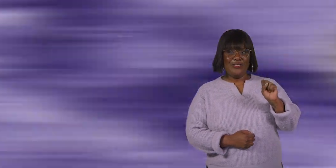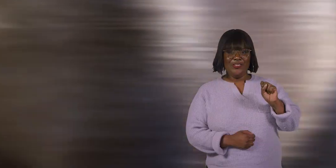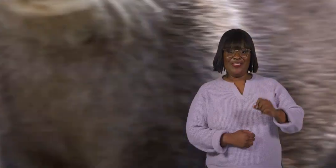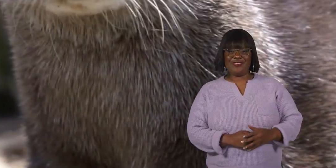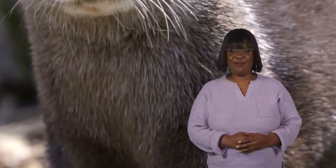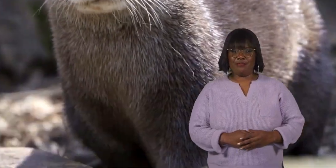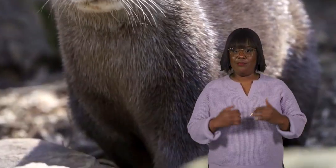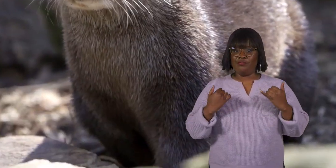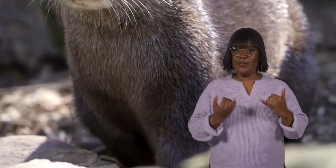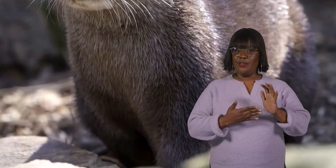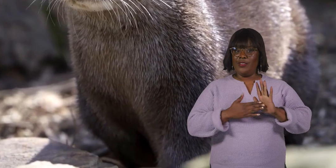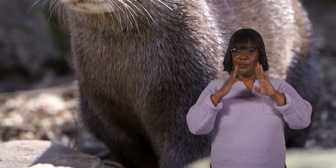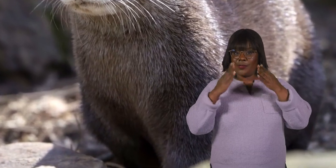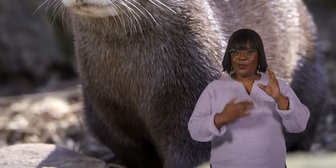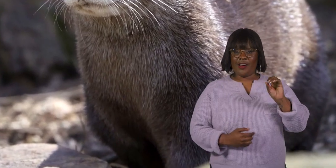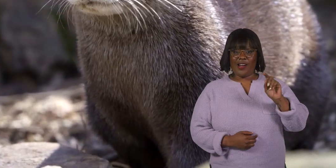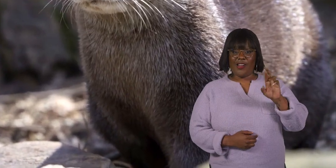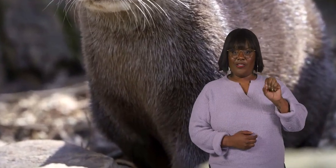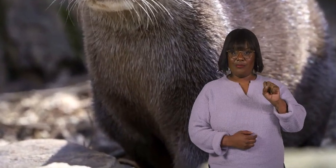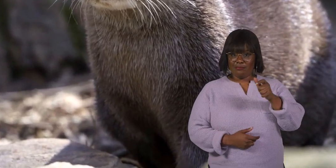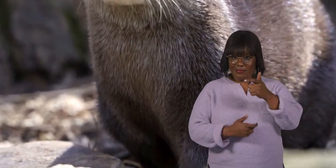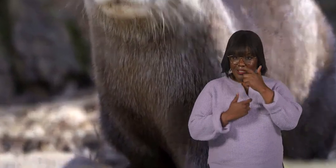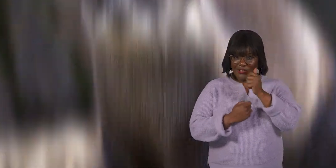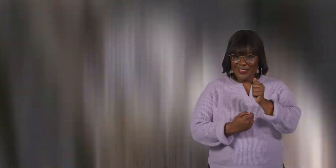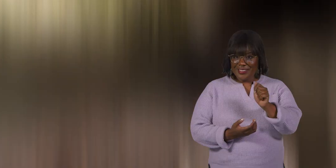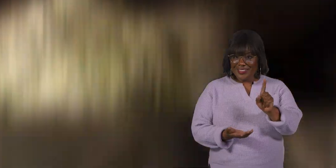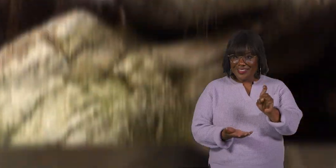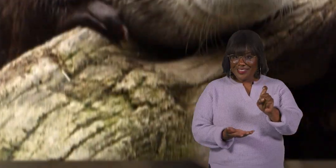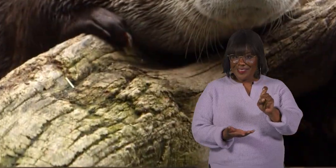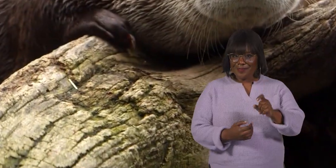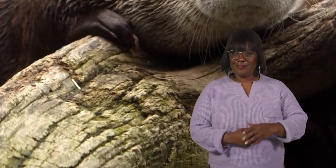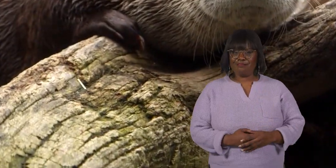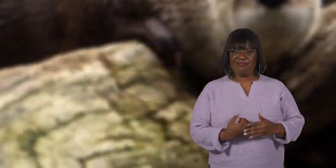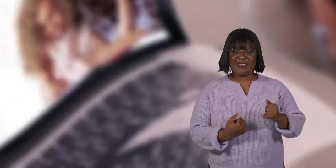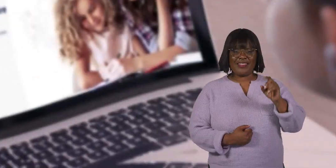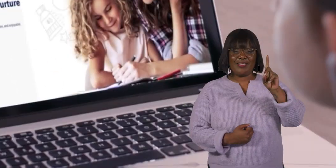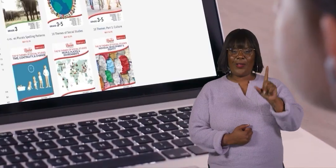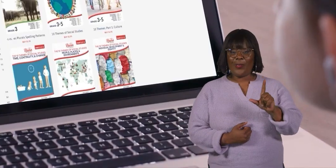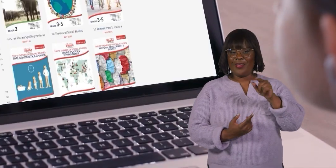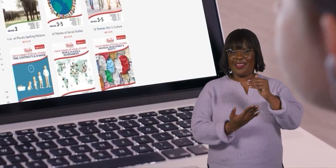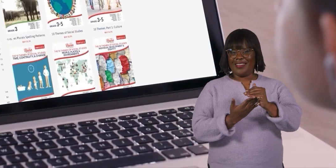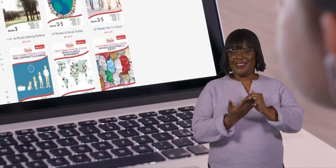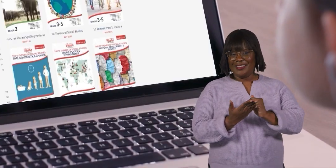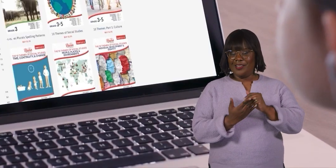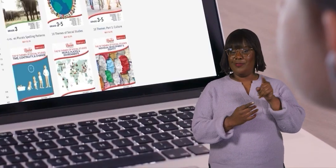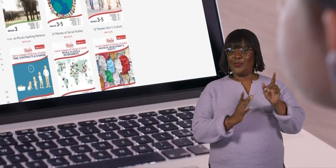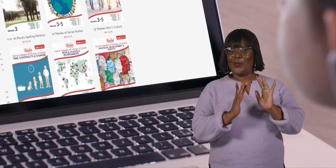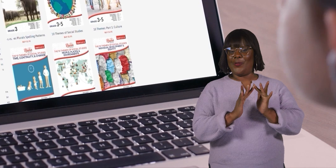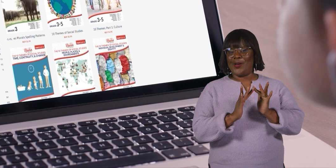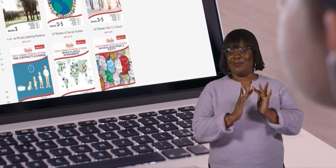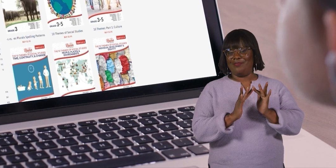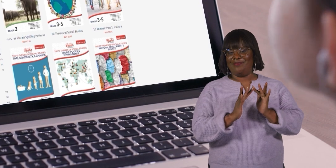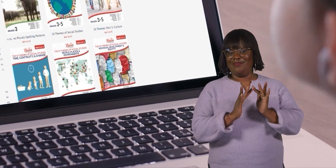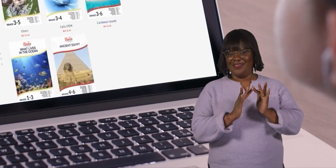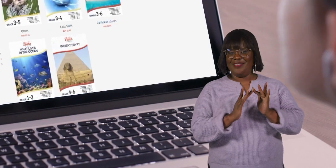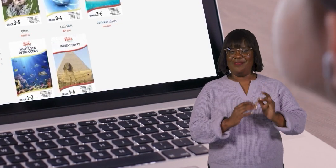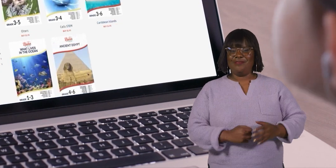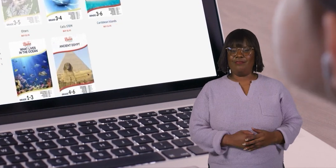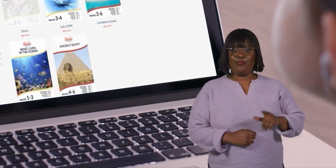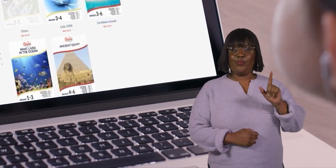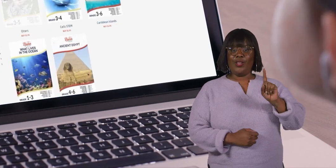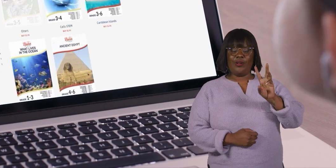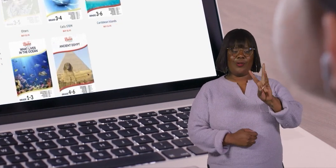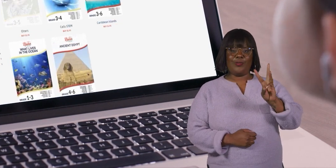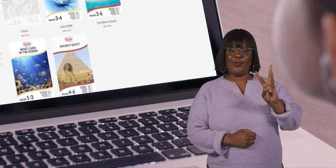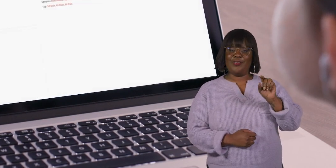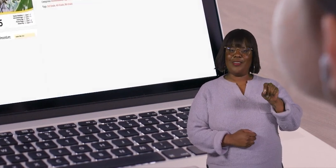Otters. Today's video is all about otters. Interested? You can download this lesson plan from our website,